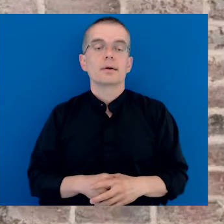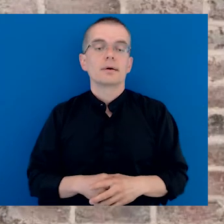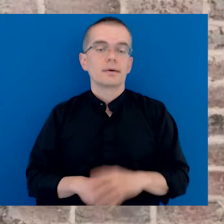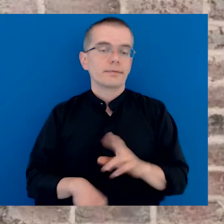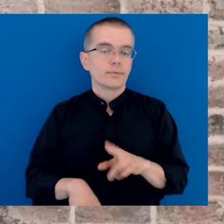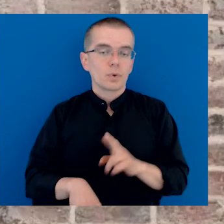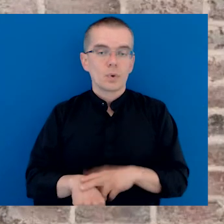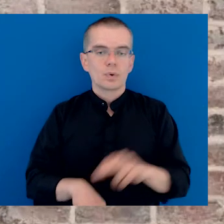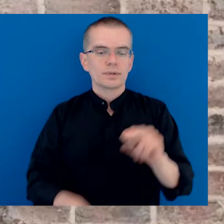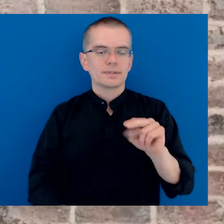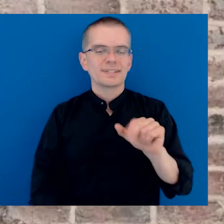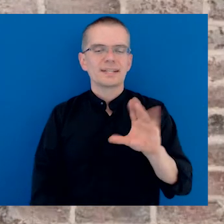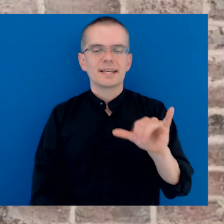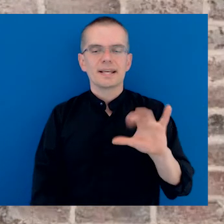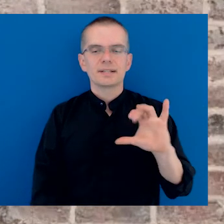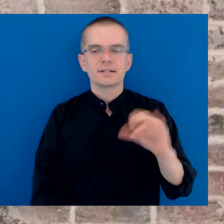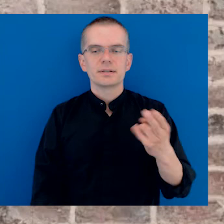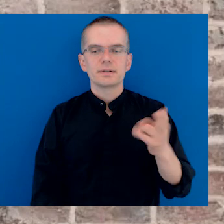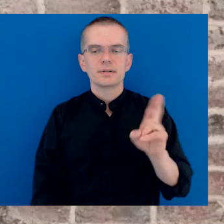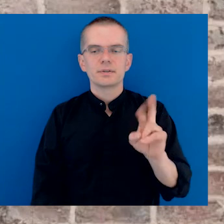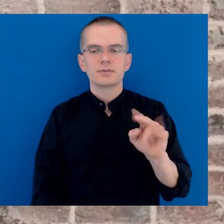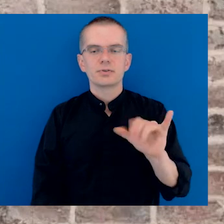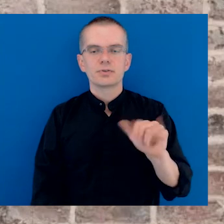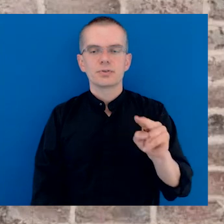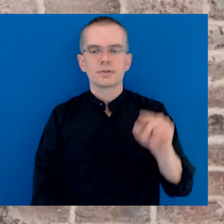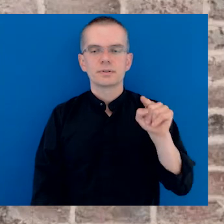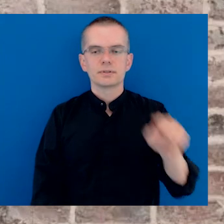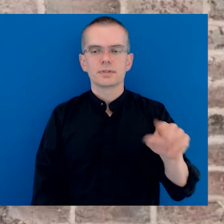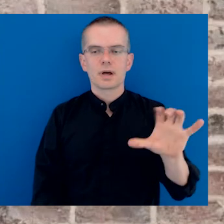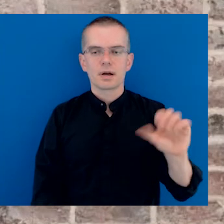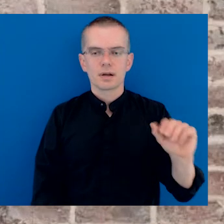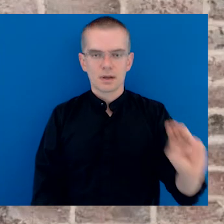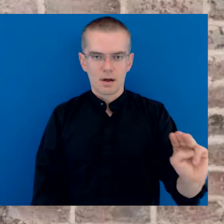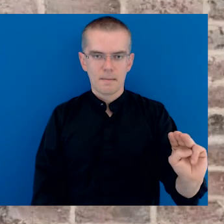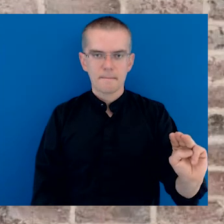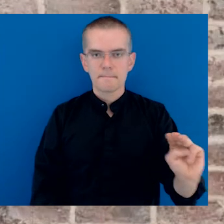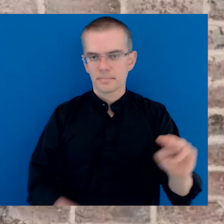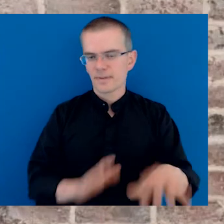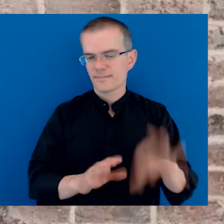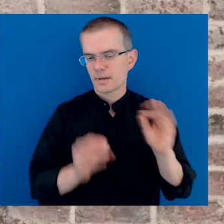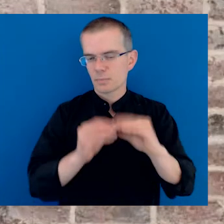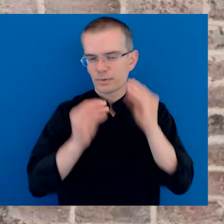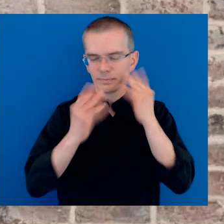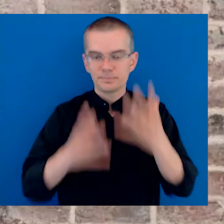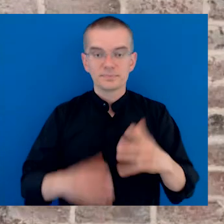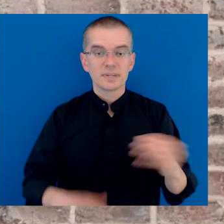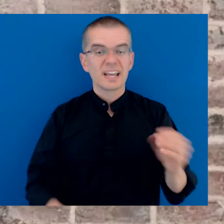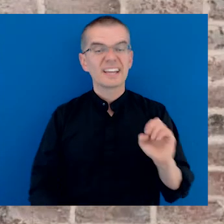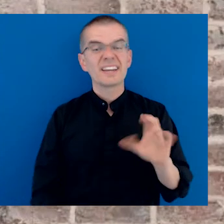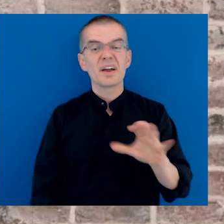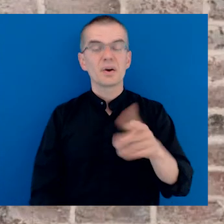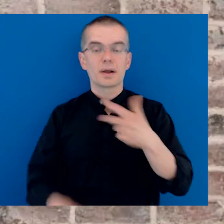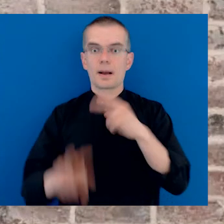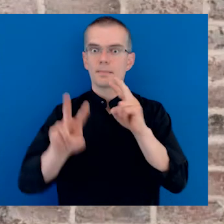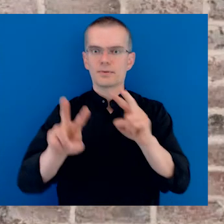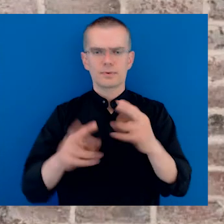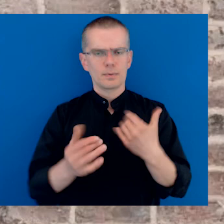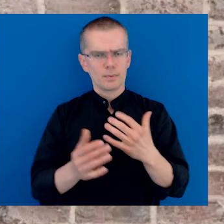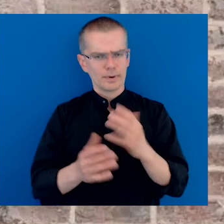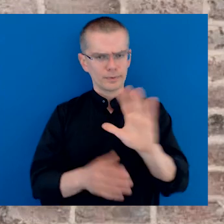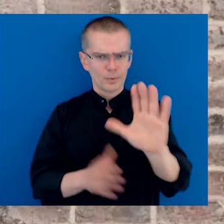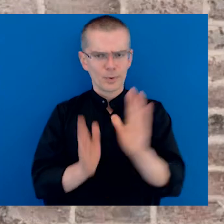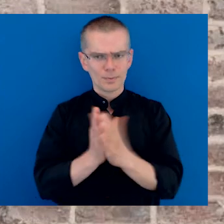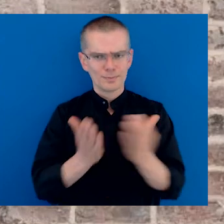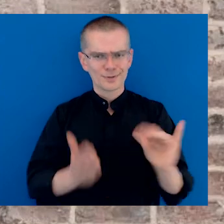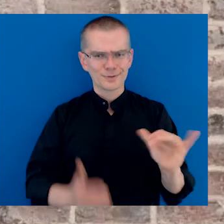course, your website that's at nancychurnin.com to explore and get some more information. And